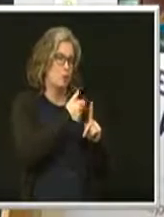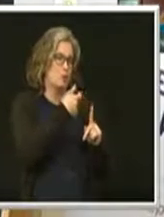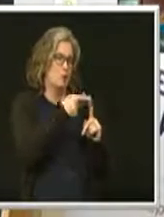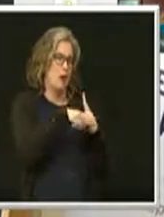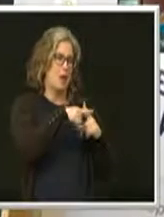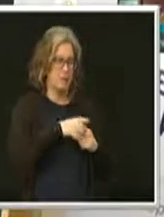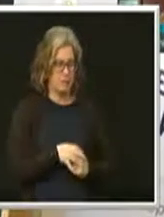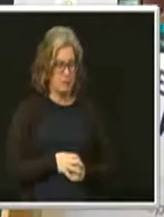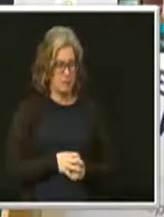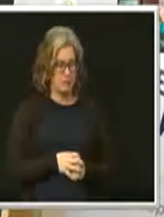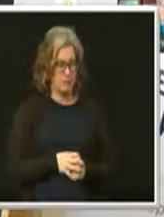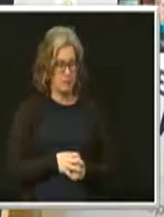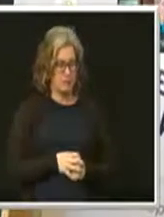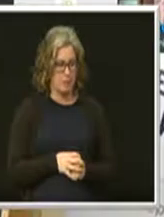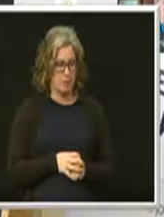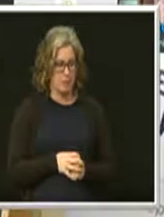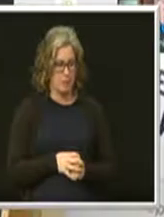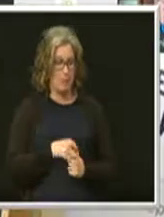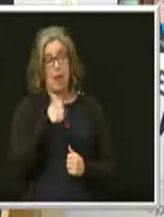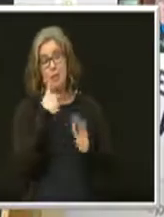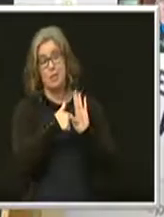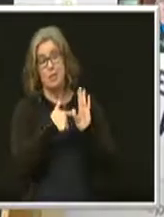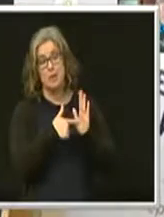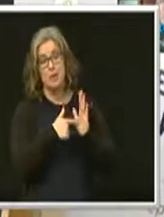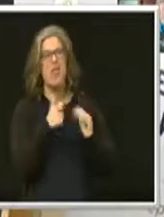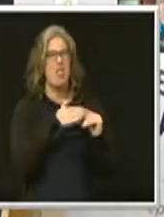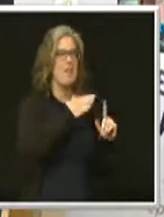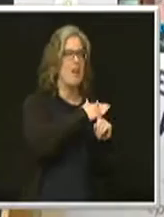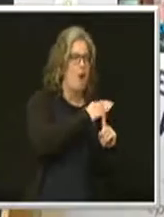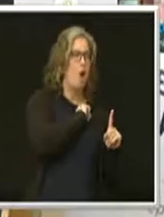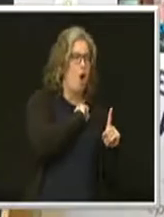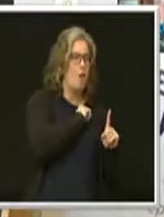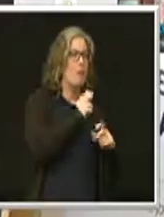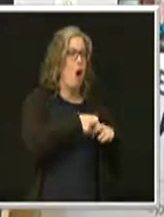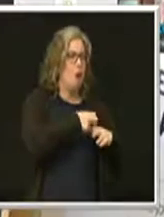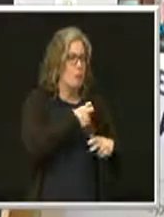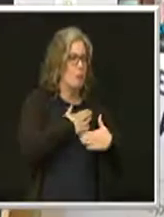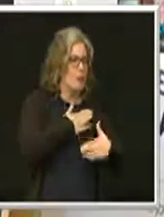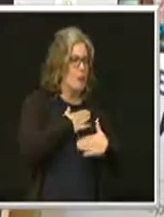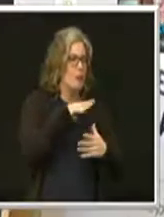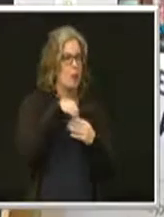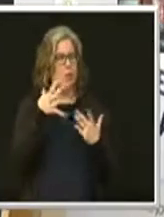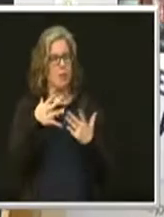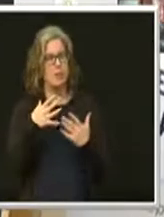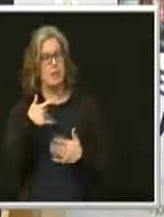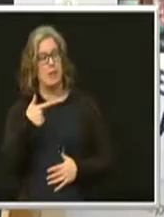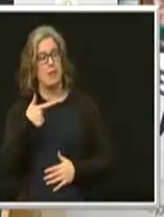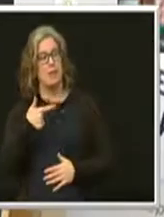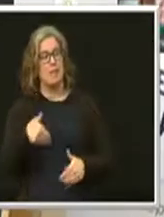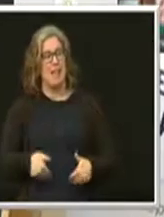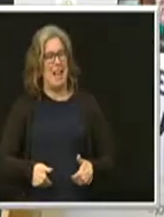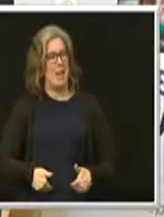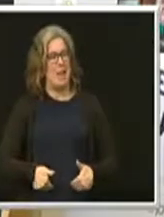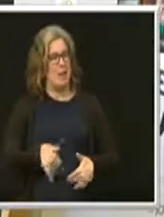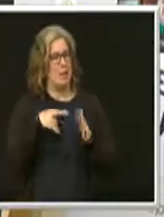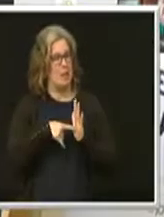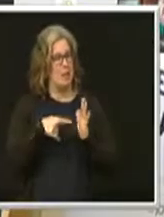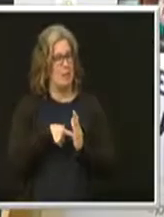COVID-19. So other symptoms besides fever, cough, and shortness of breath include some gastrointestinal